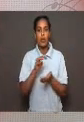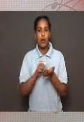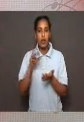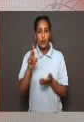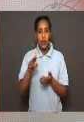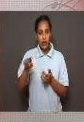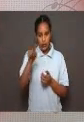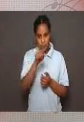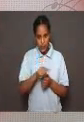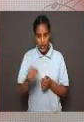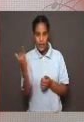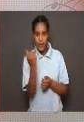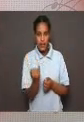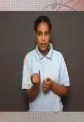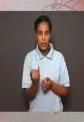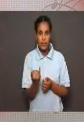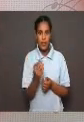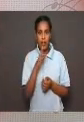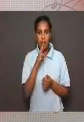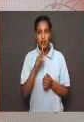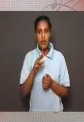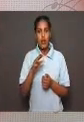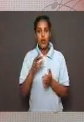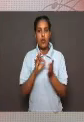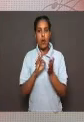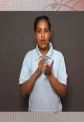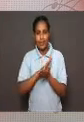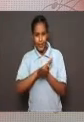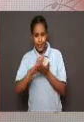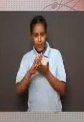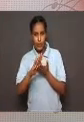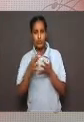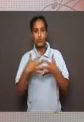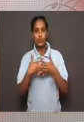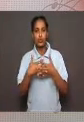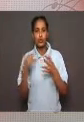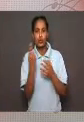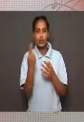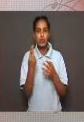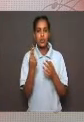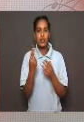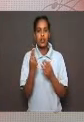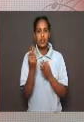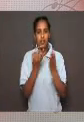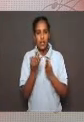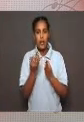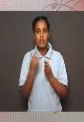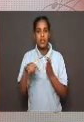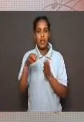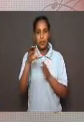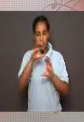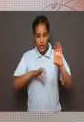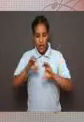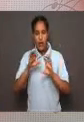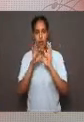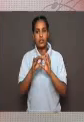Molecular orbital diagrams are qualitative tools that are used to describe the chemical bonding